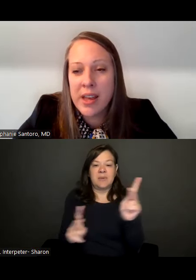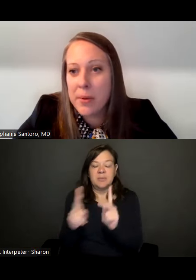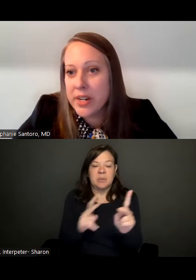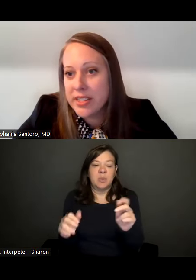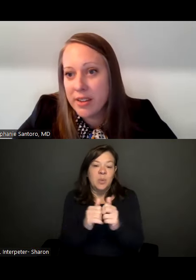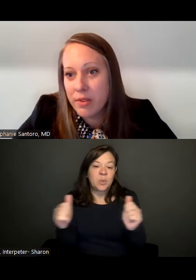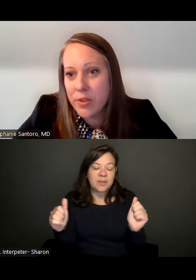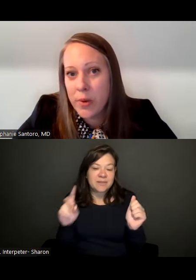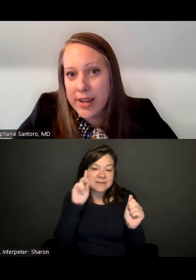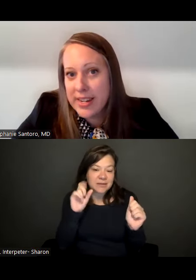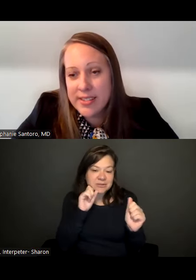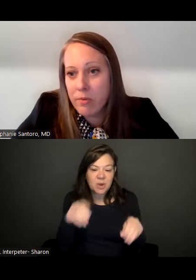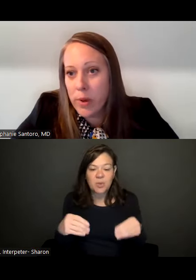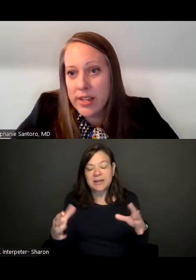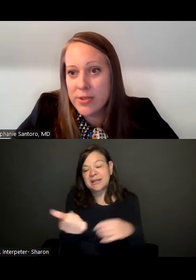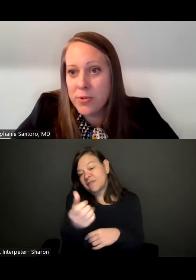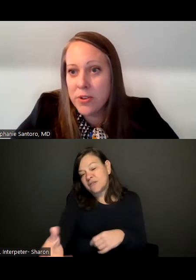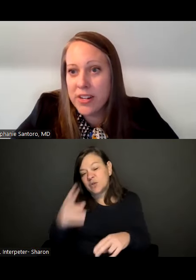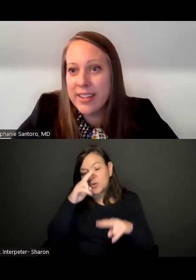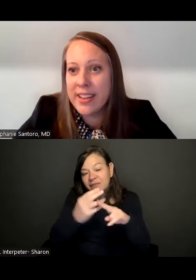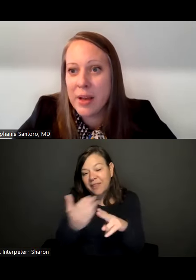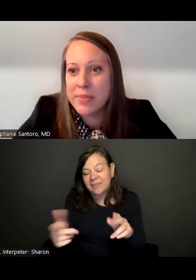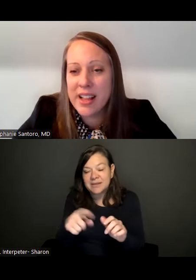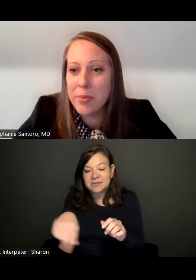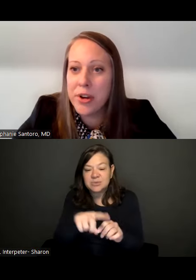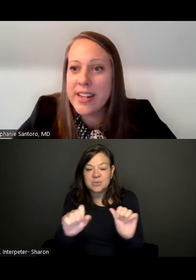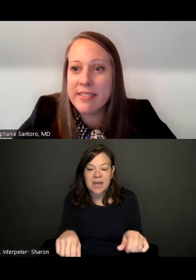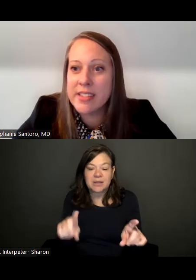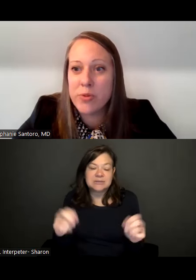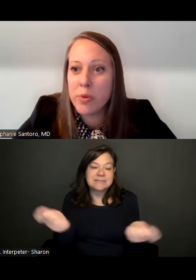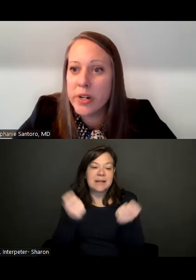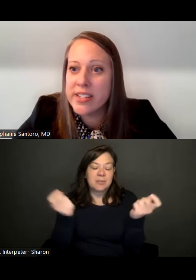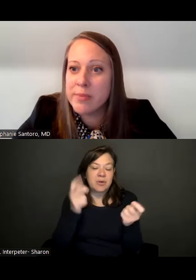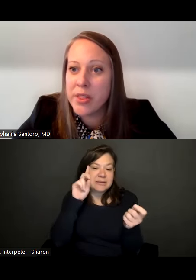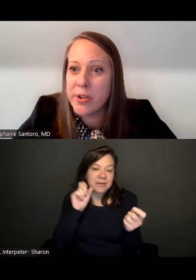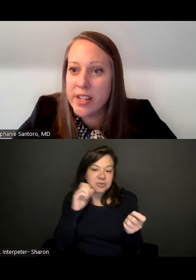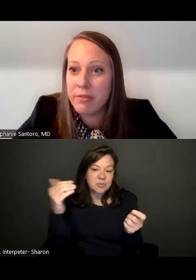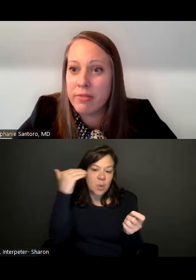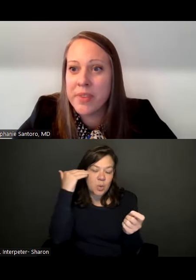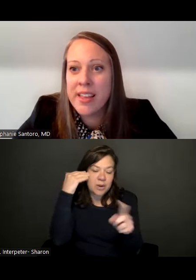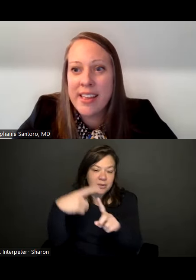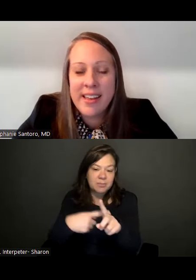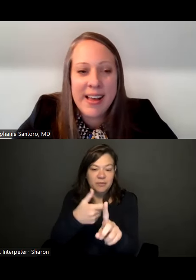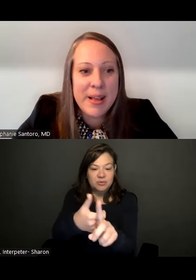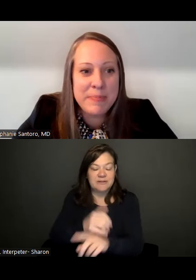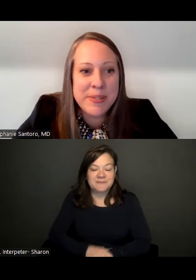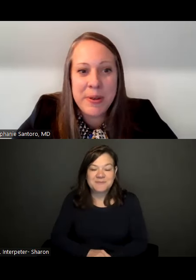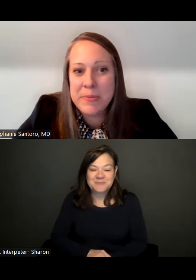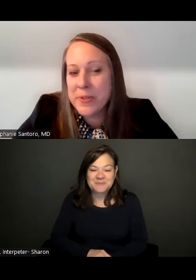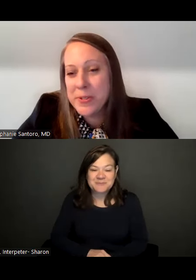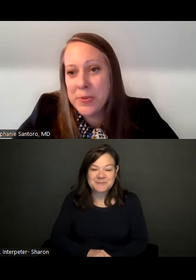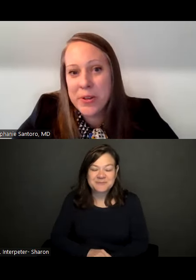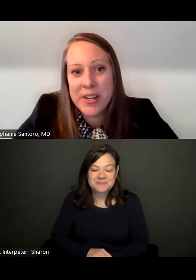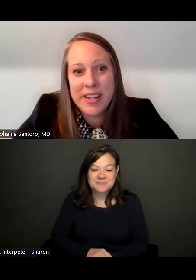syndrome, I wanted to give a few ideas of ways you could celebrate Down Syndrome Awareness Month yourself.